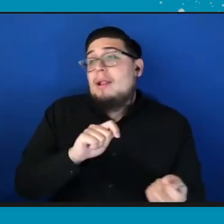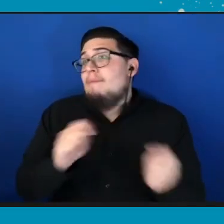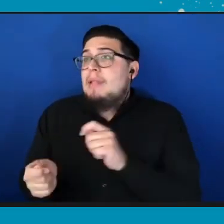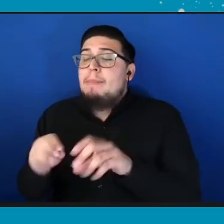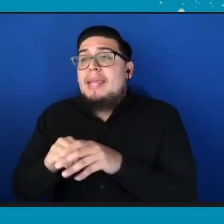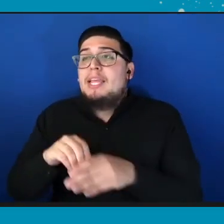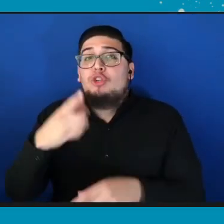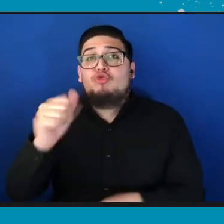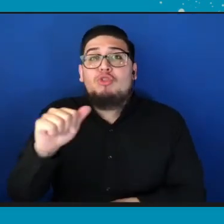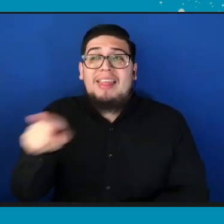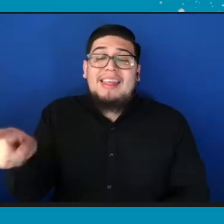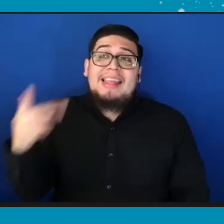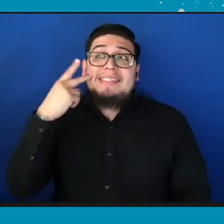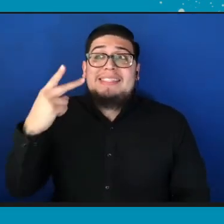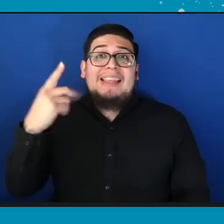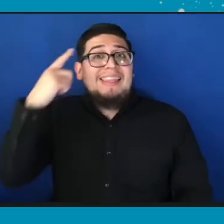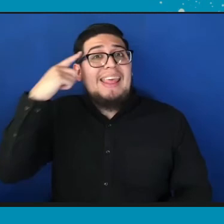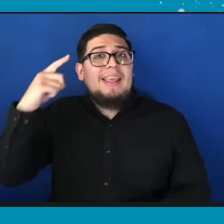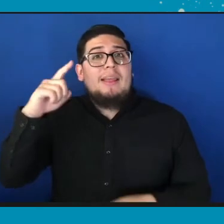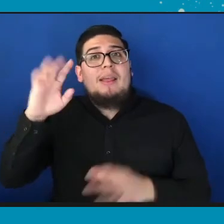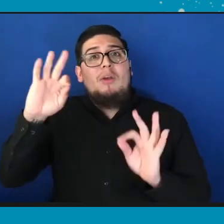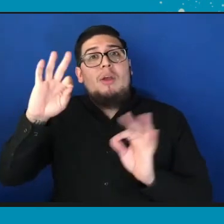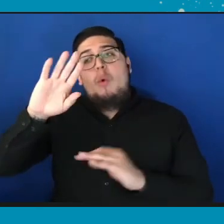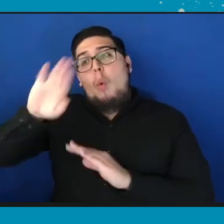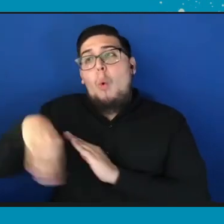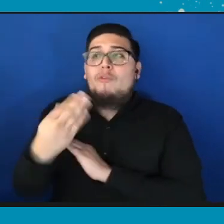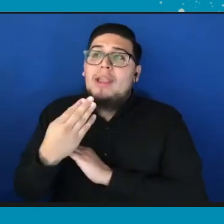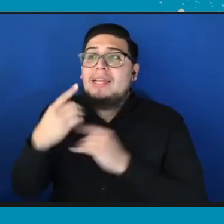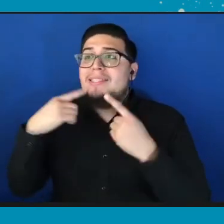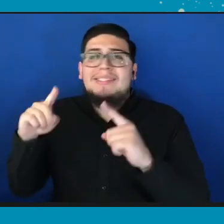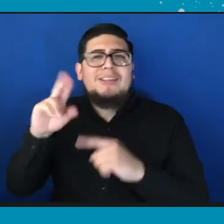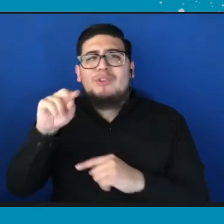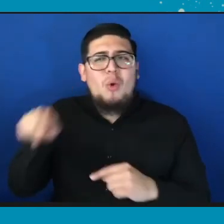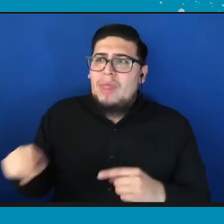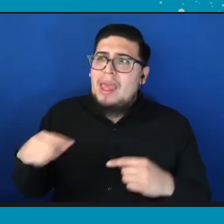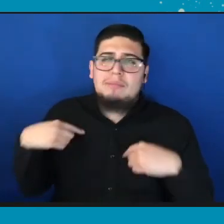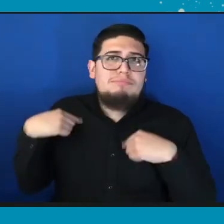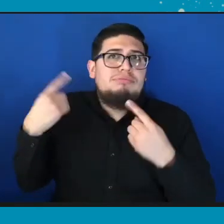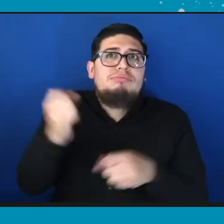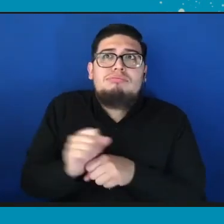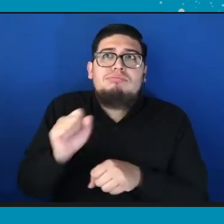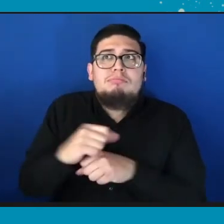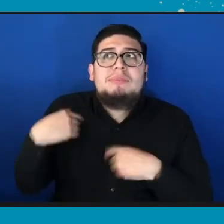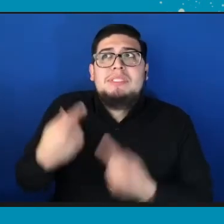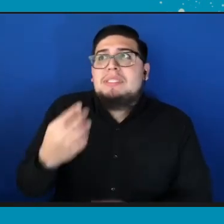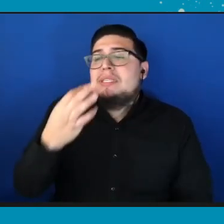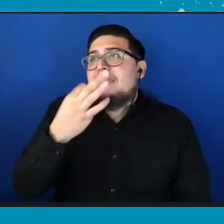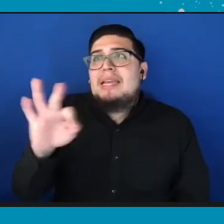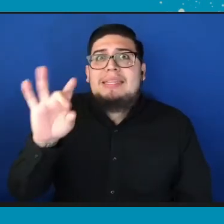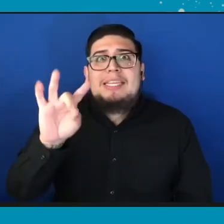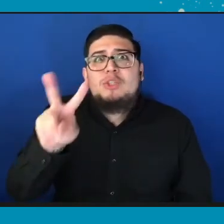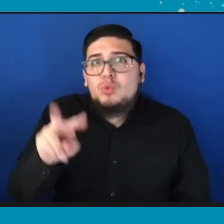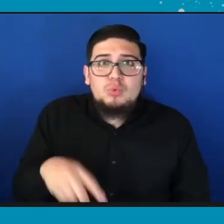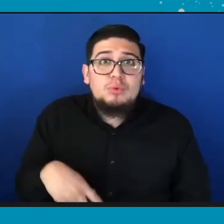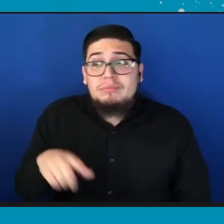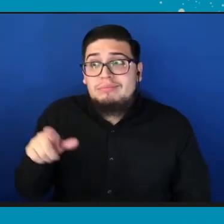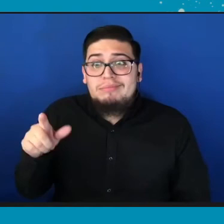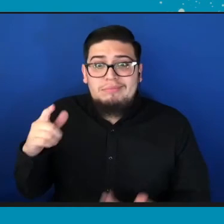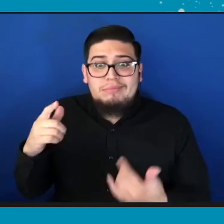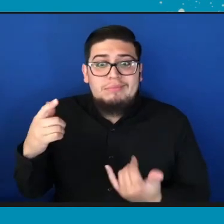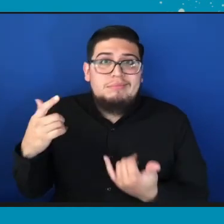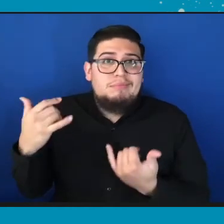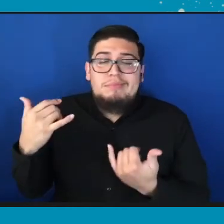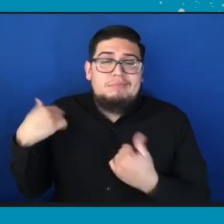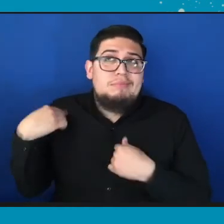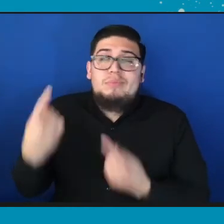overnight success. It's been 28 years in the making since 1992, 29 now. So the first thing I will